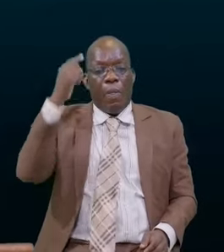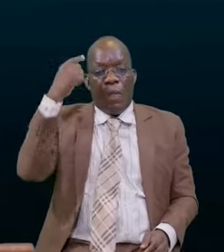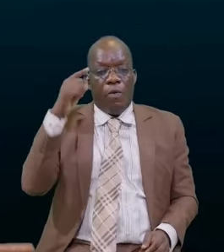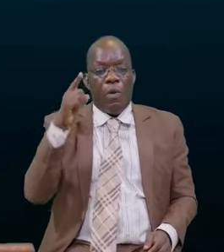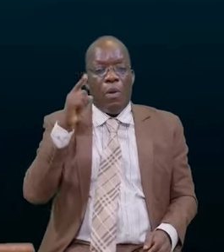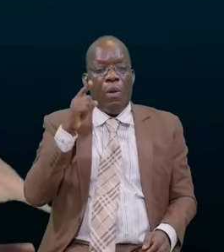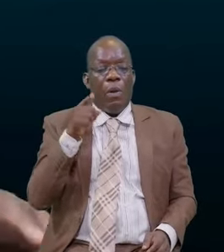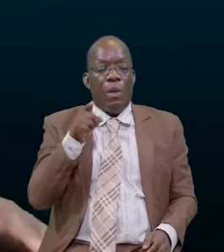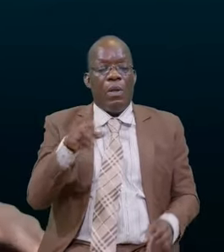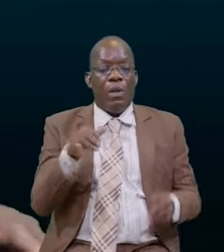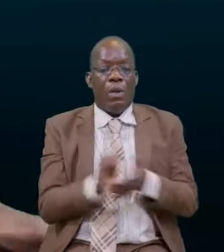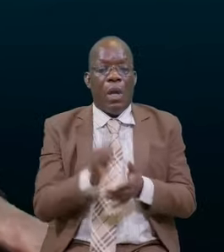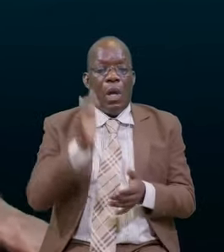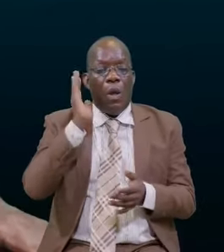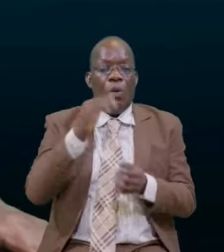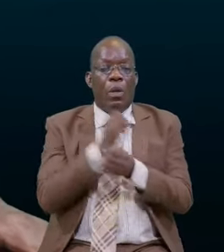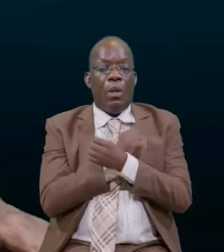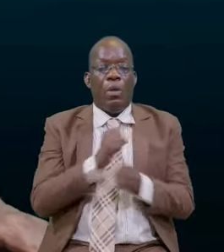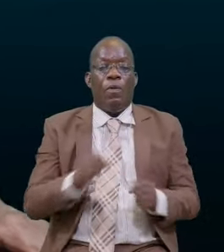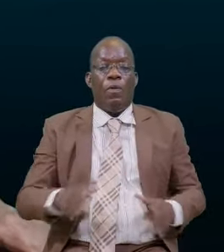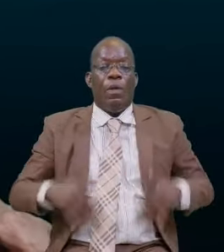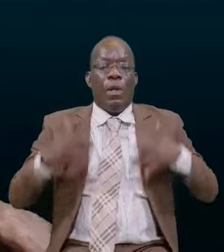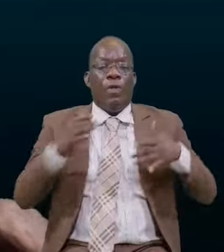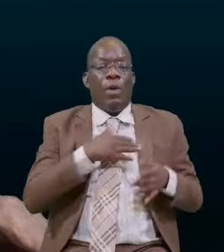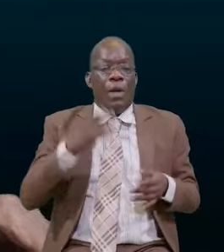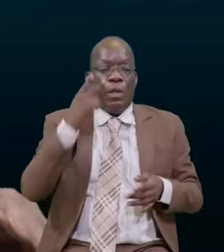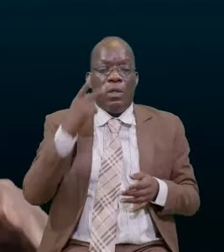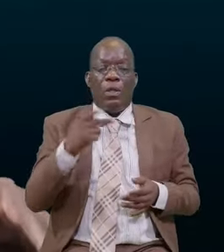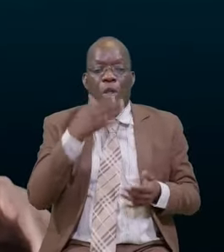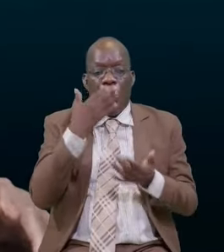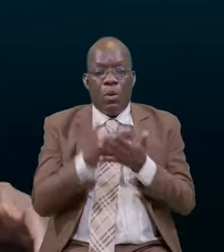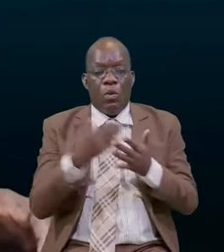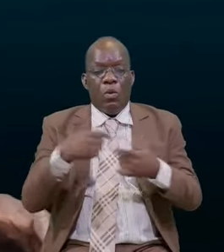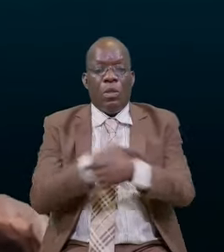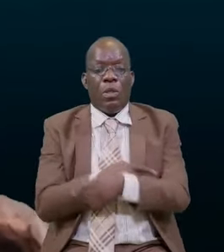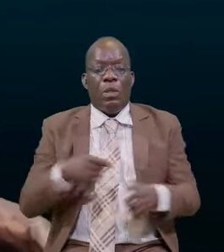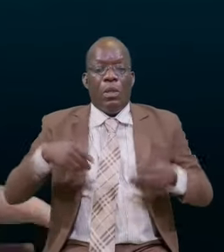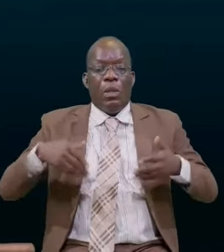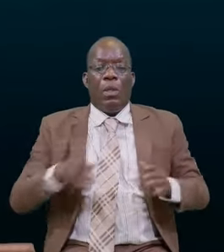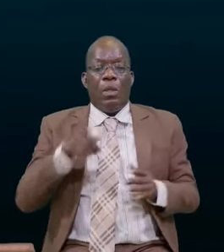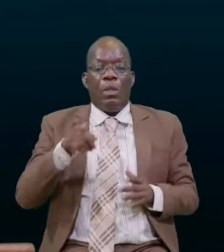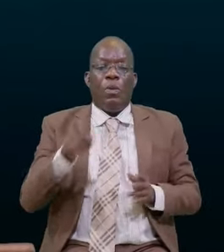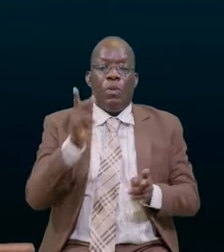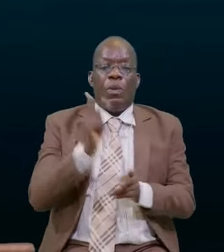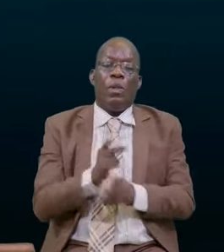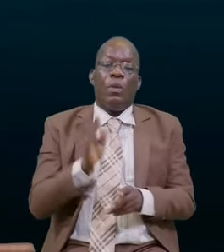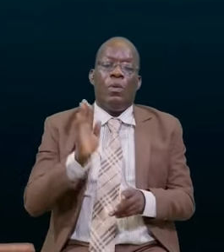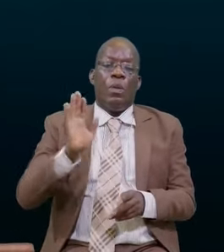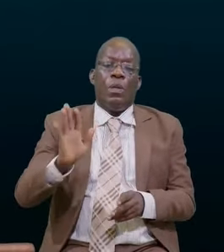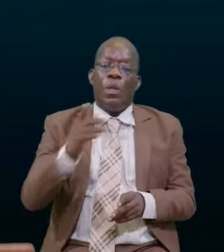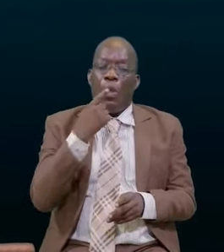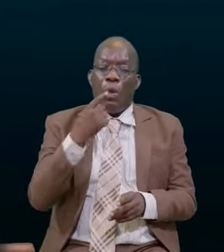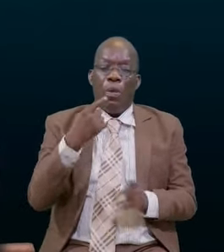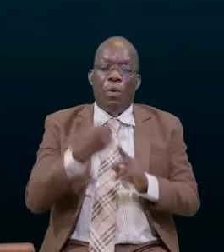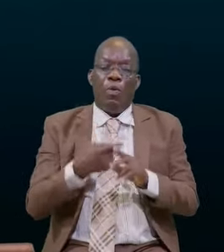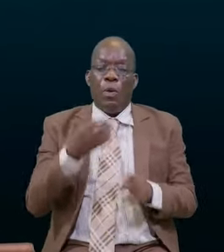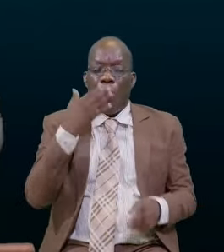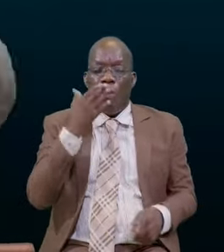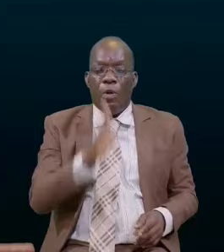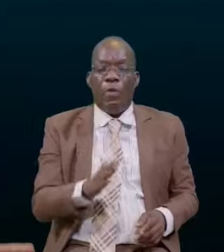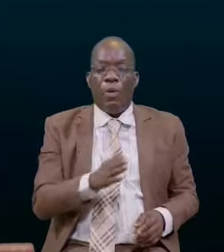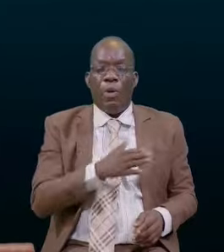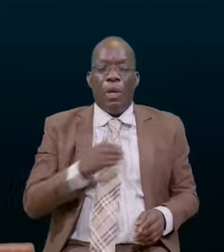life and see good days let him refrain his tongue from evil and his lips that they speak no God you want long